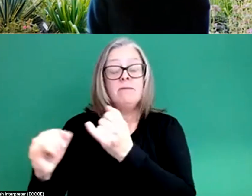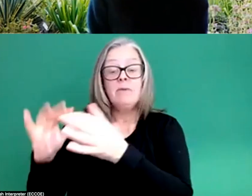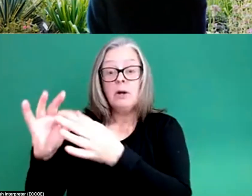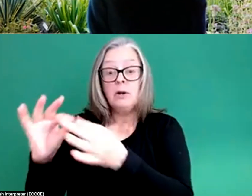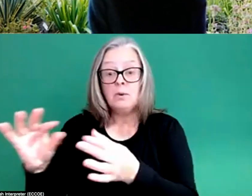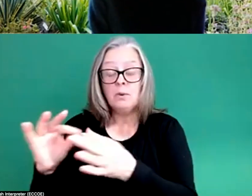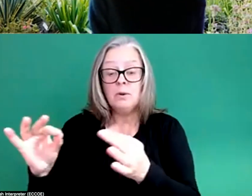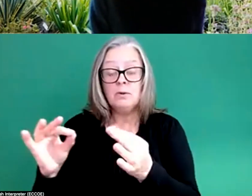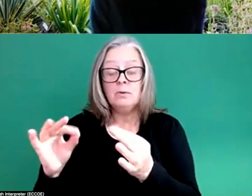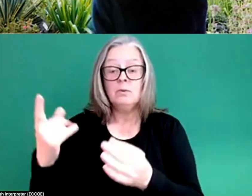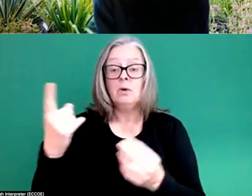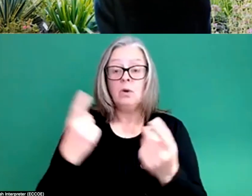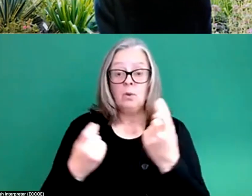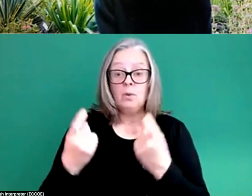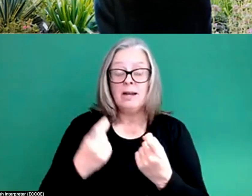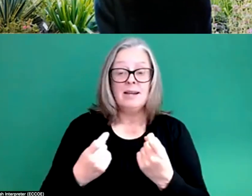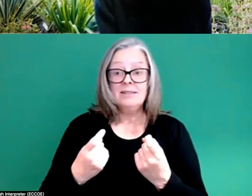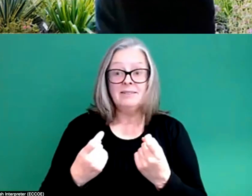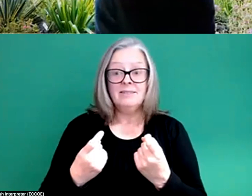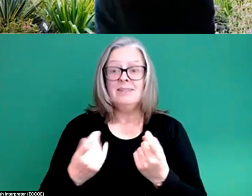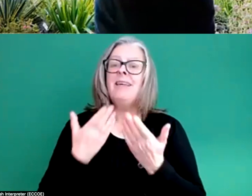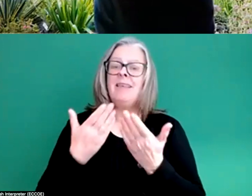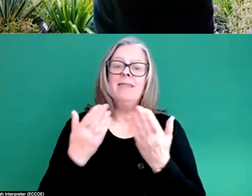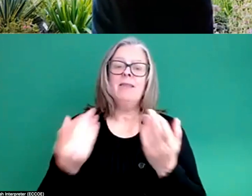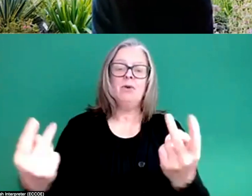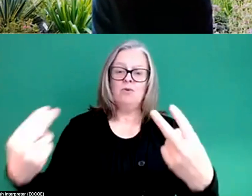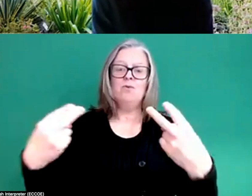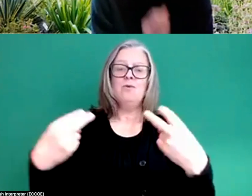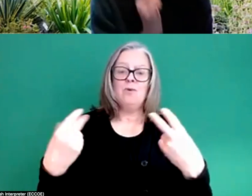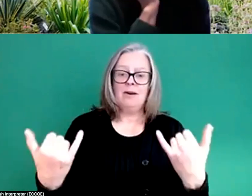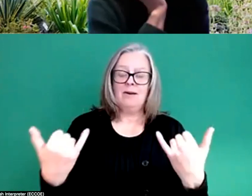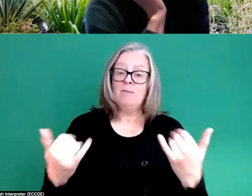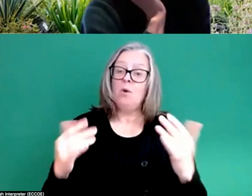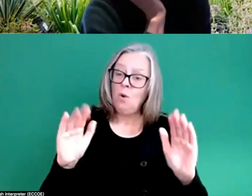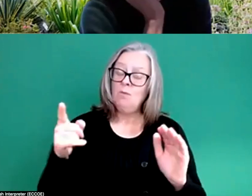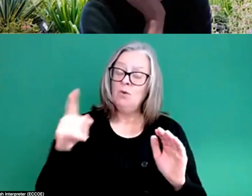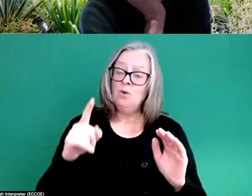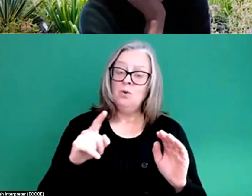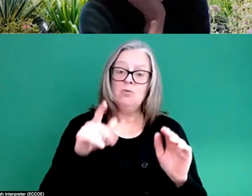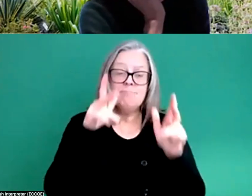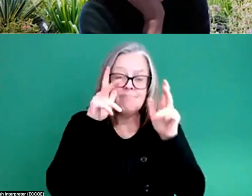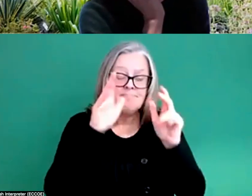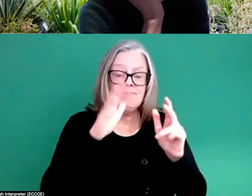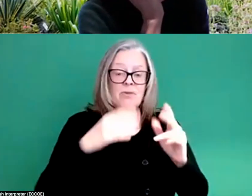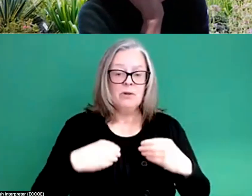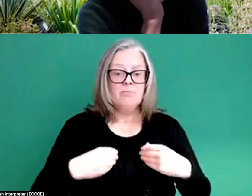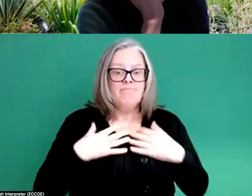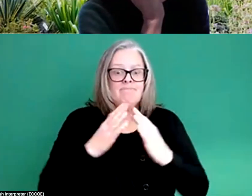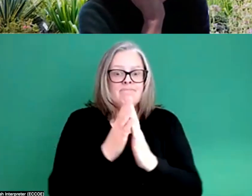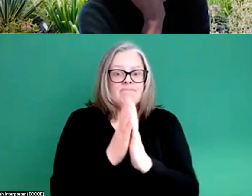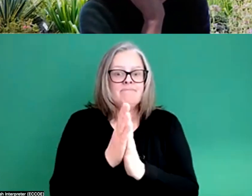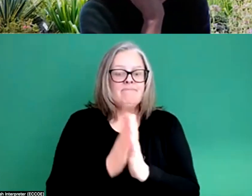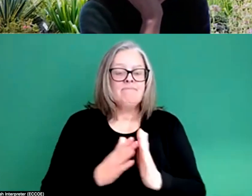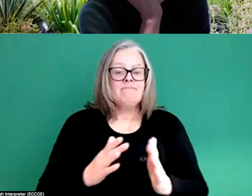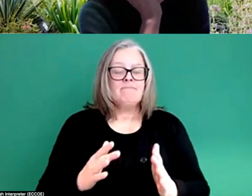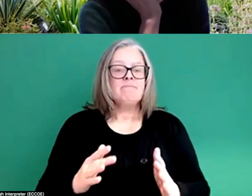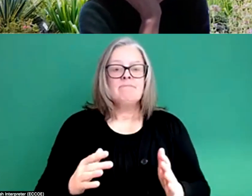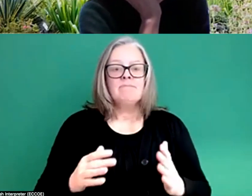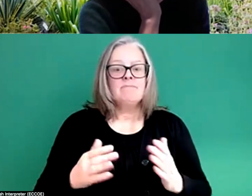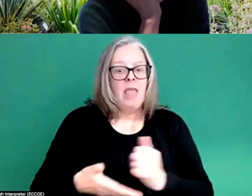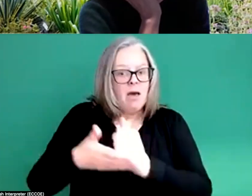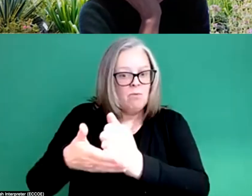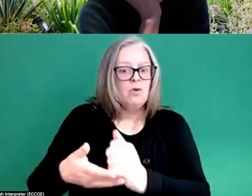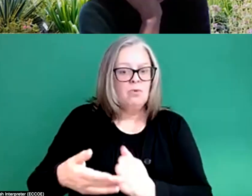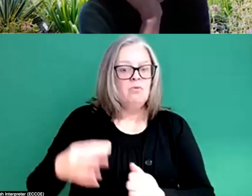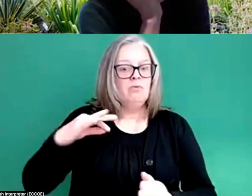Thank you so much, folks, for turning out. I hope that was inspiring and helpful. Thank you. Thank you so much for